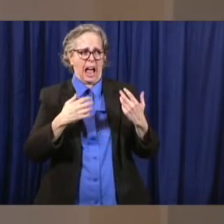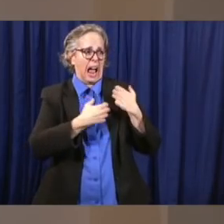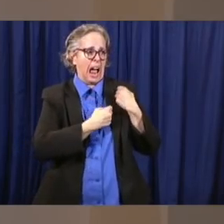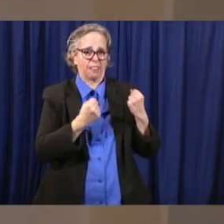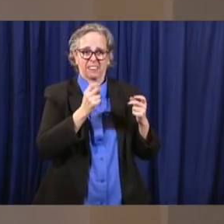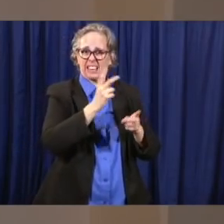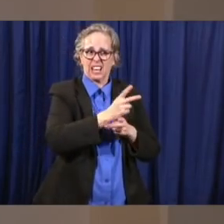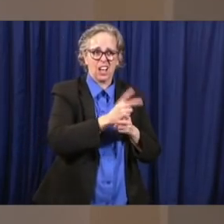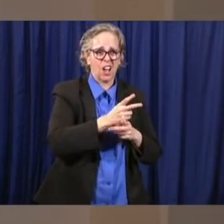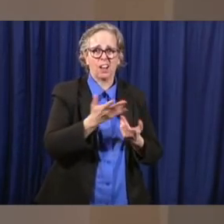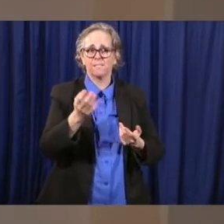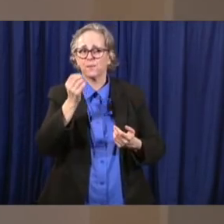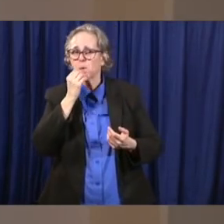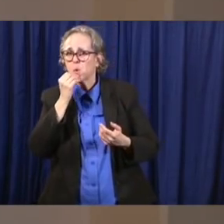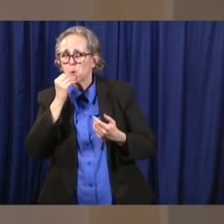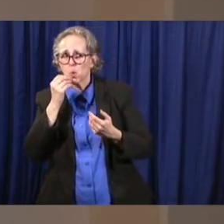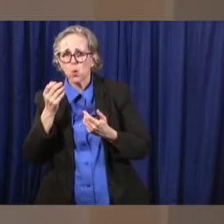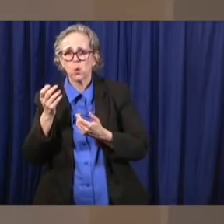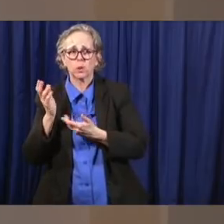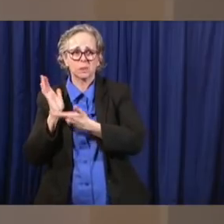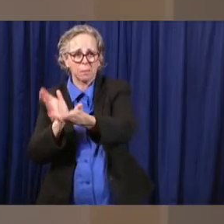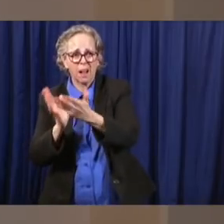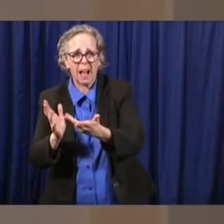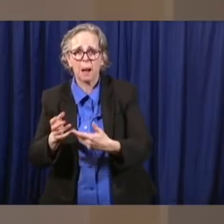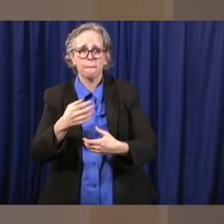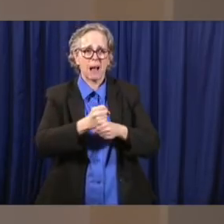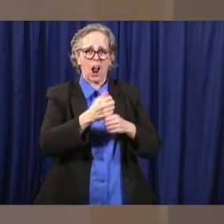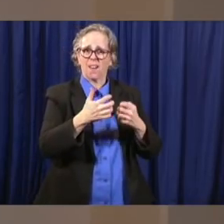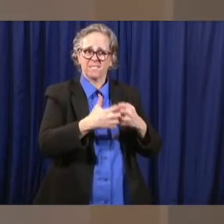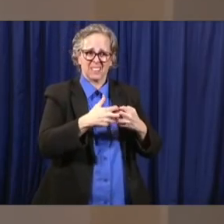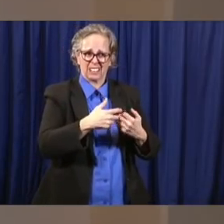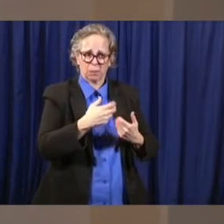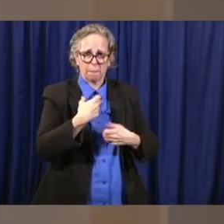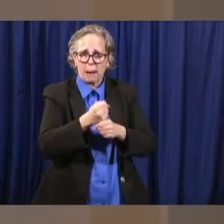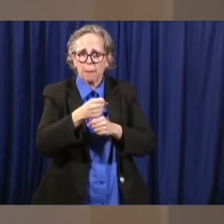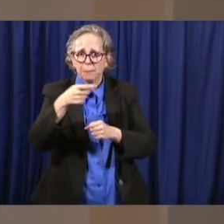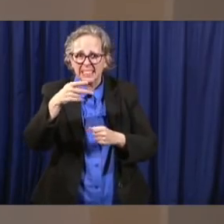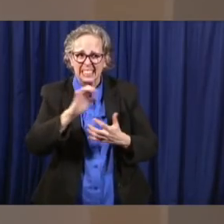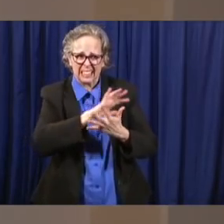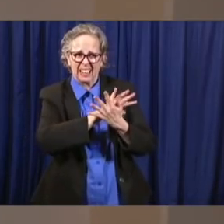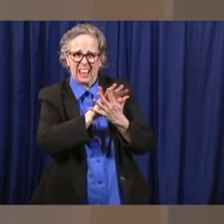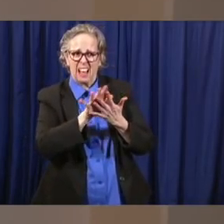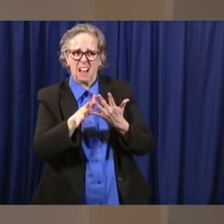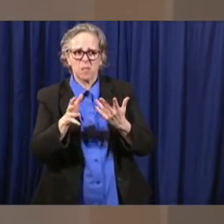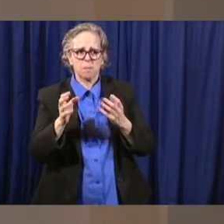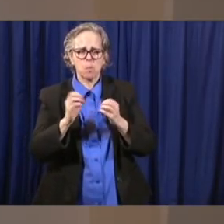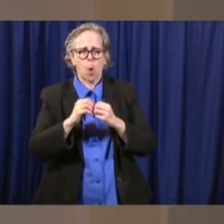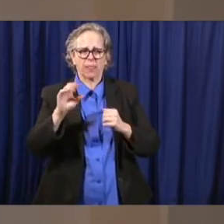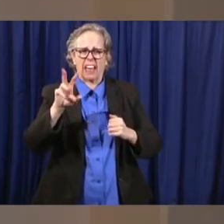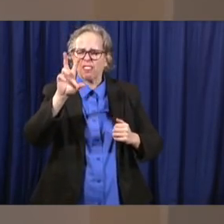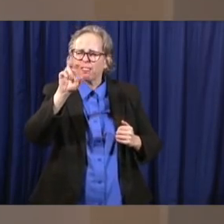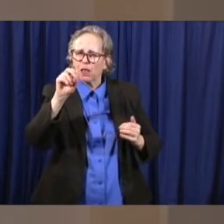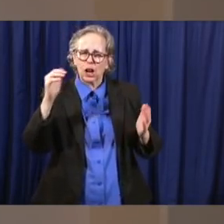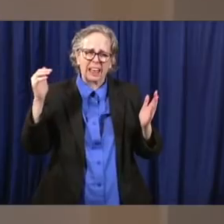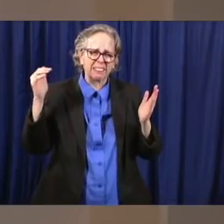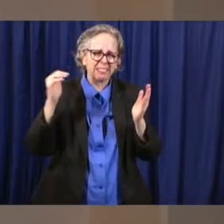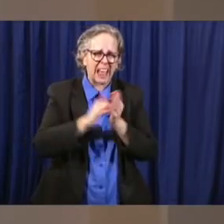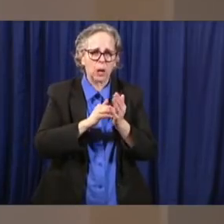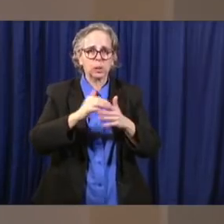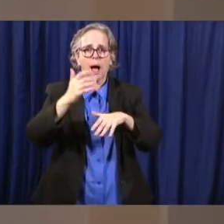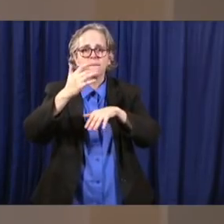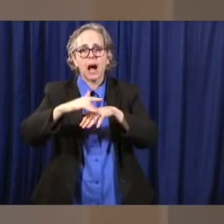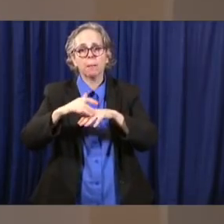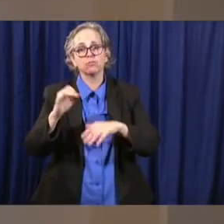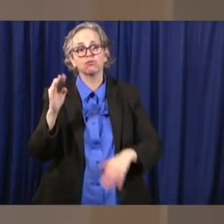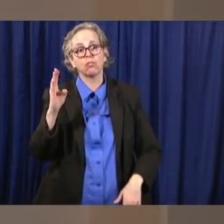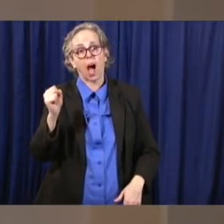up to produce PPE. They have now over 30,000 jobs at our job search